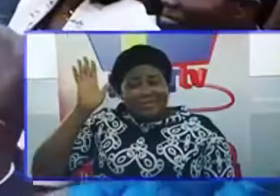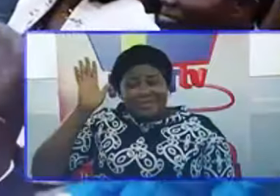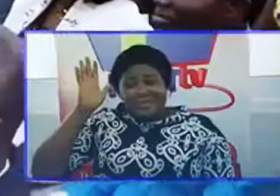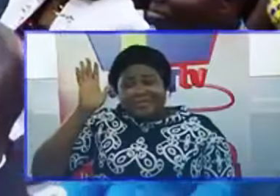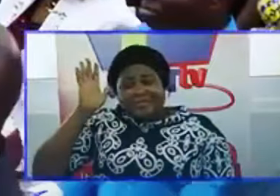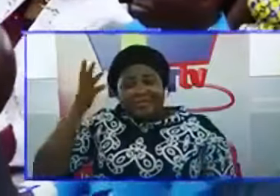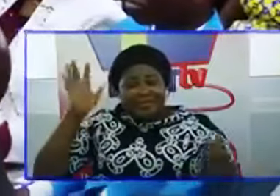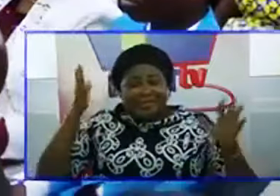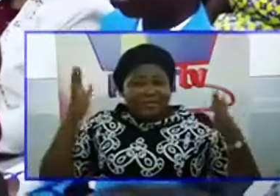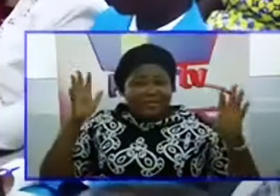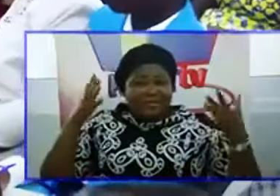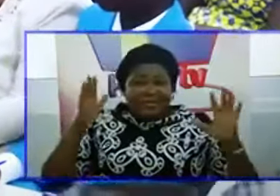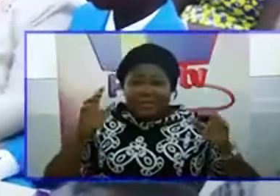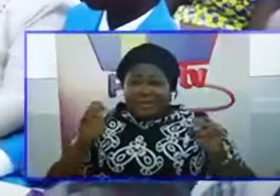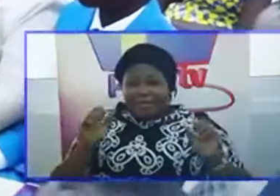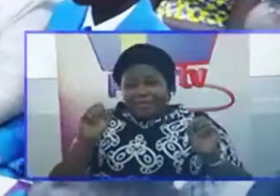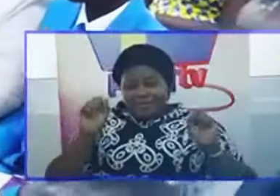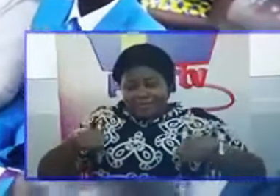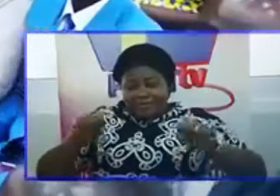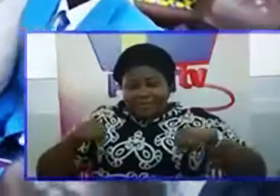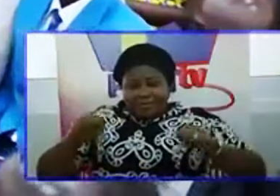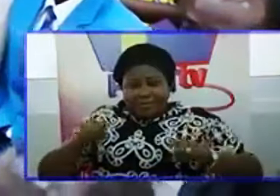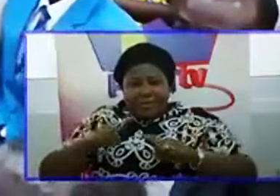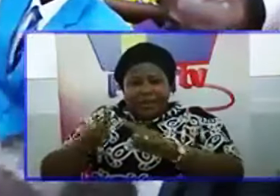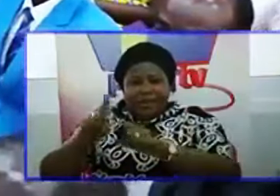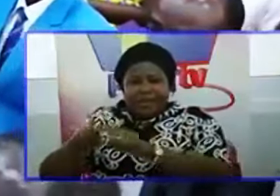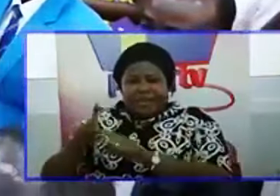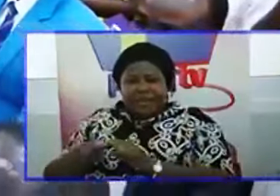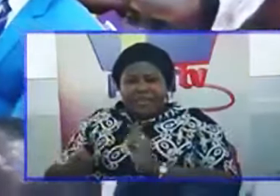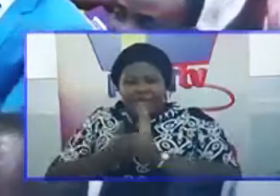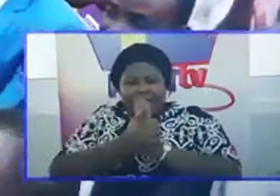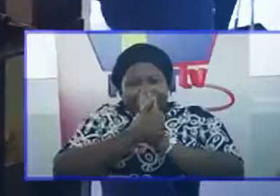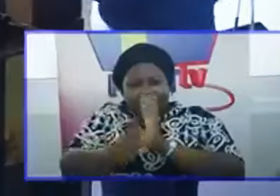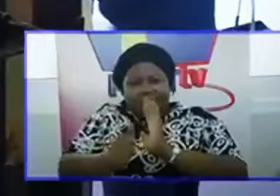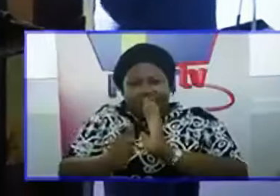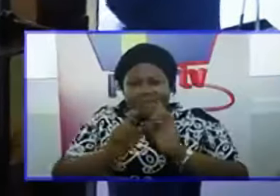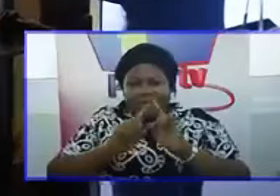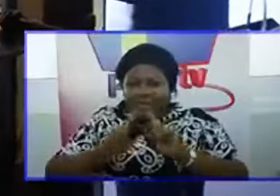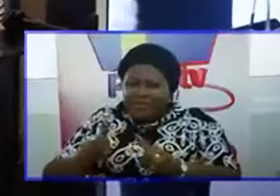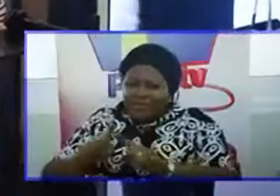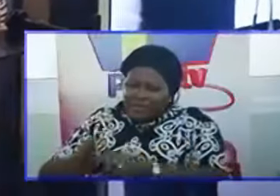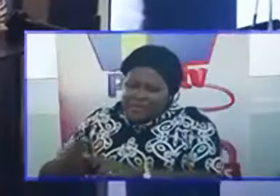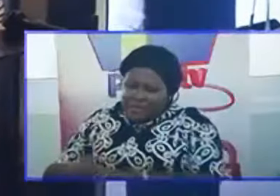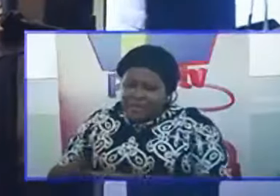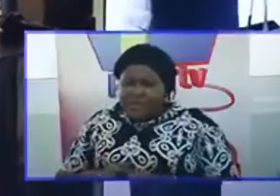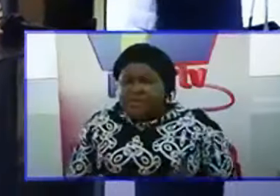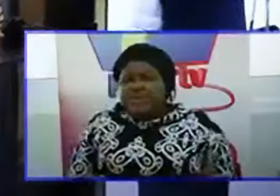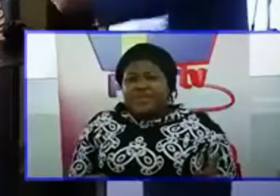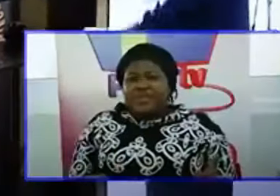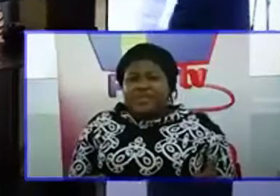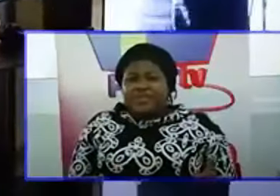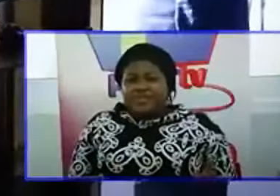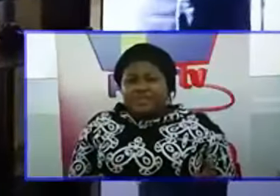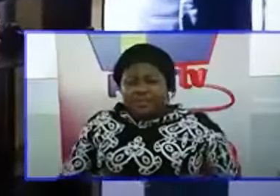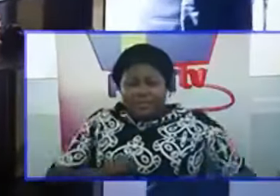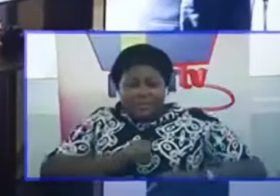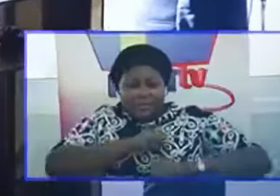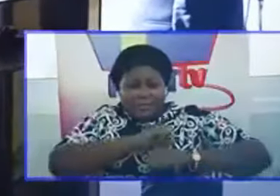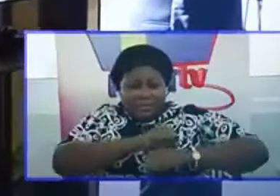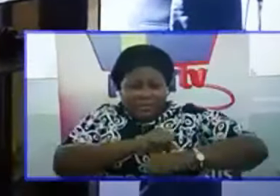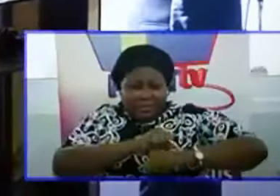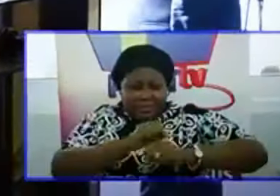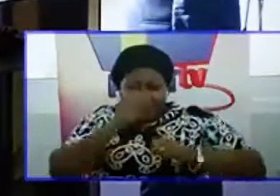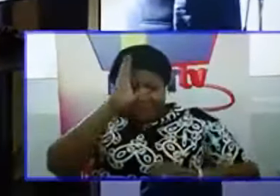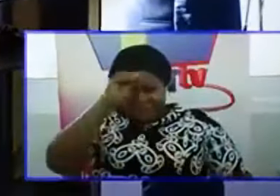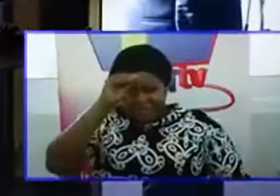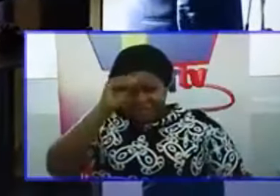Abilities differ. That is why we must respect all men. You see, the one who is even a security man in your